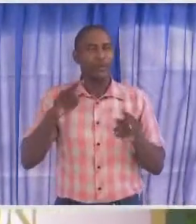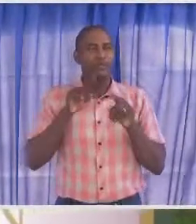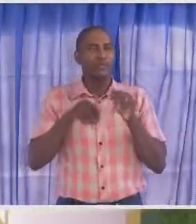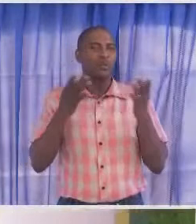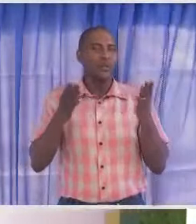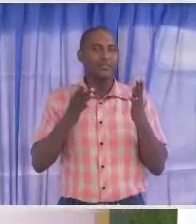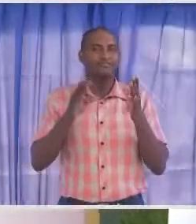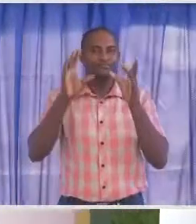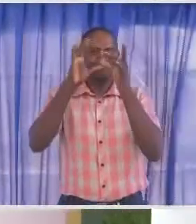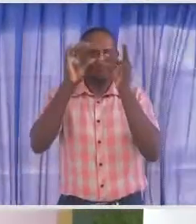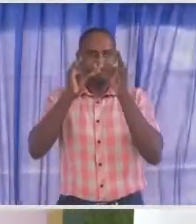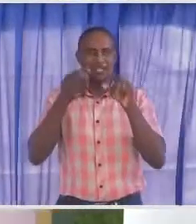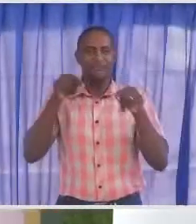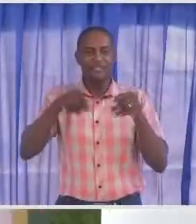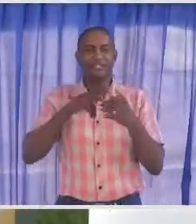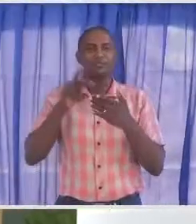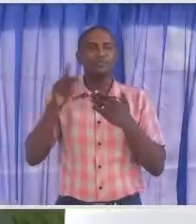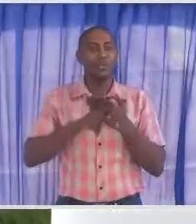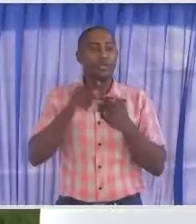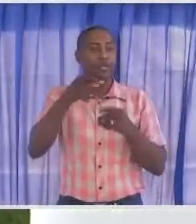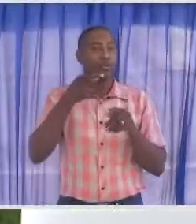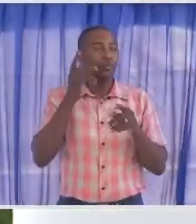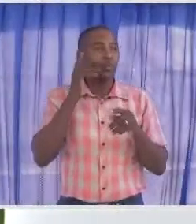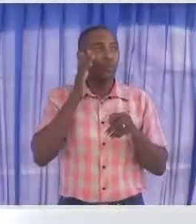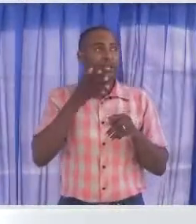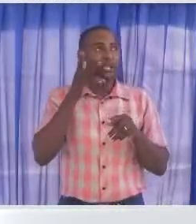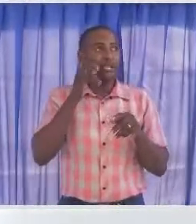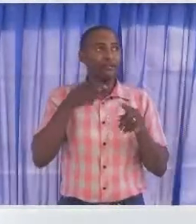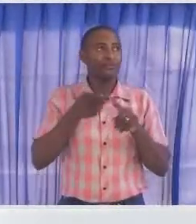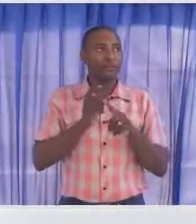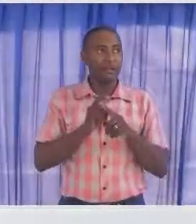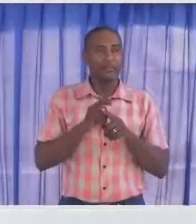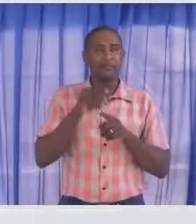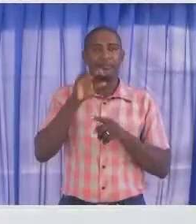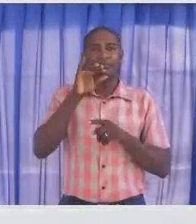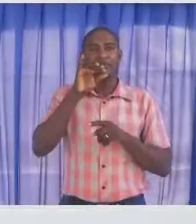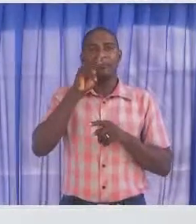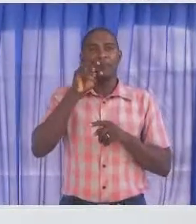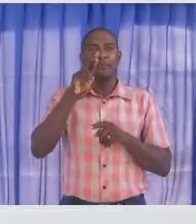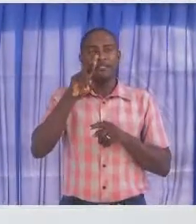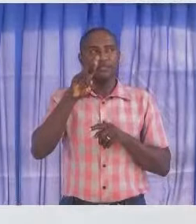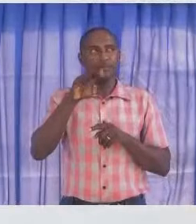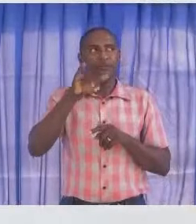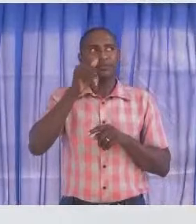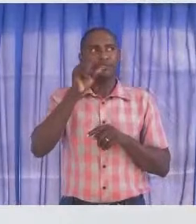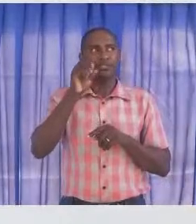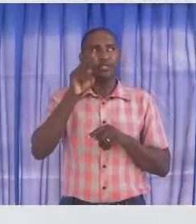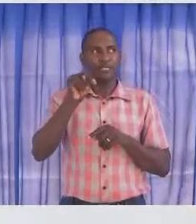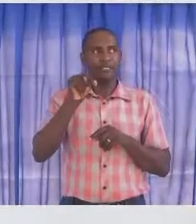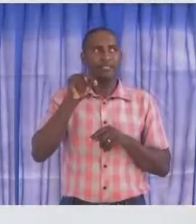program. You are going to hear from Mr. Jason Fraser. He is the country representative for USA